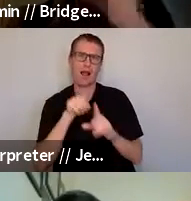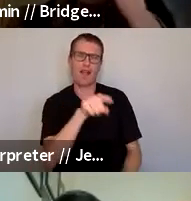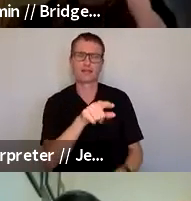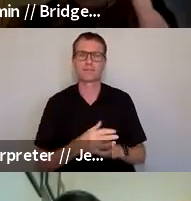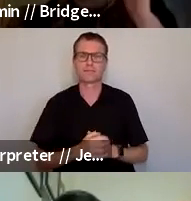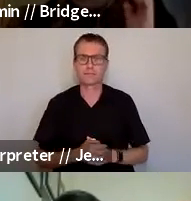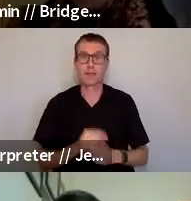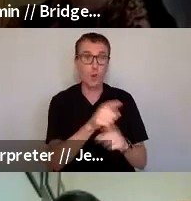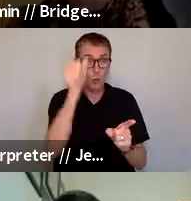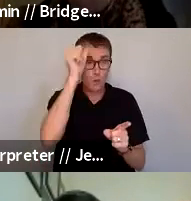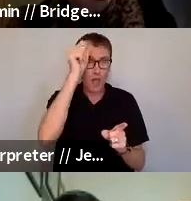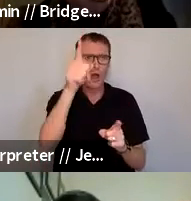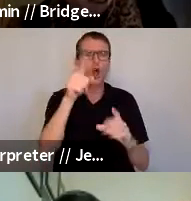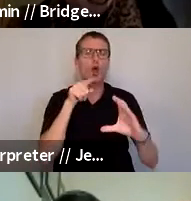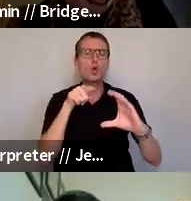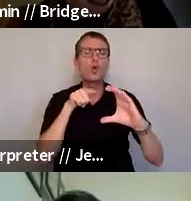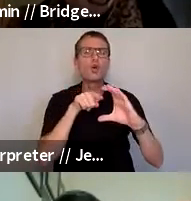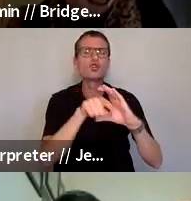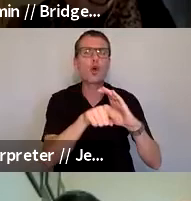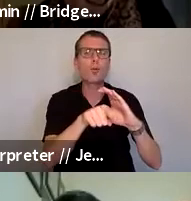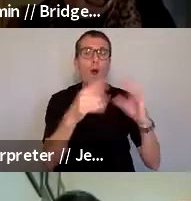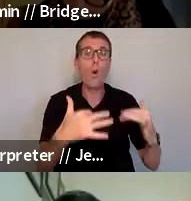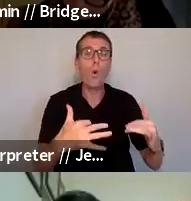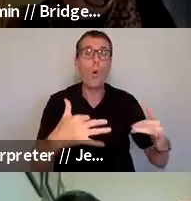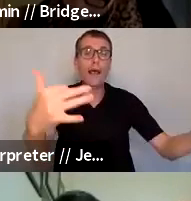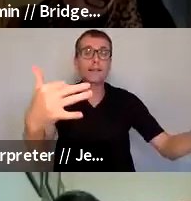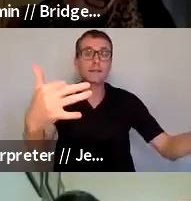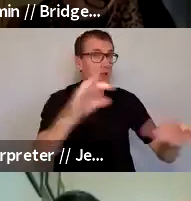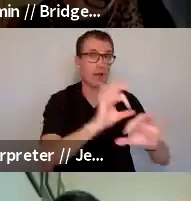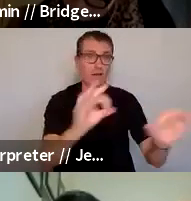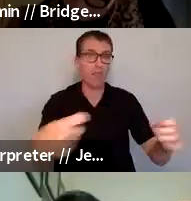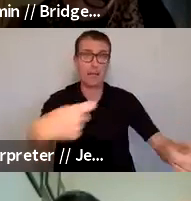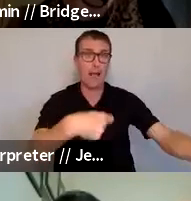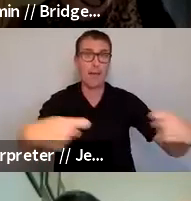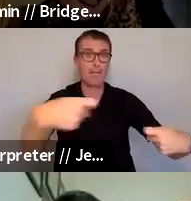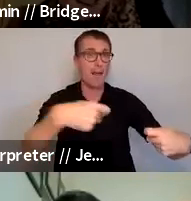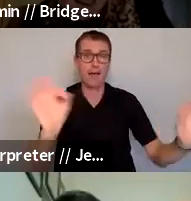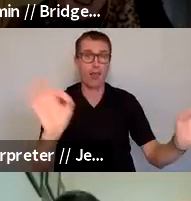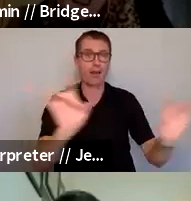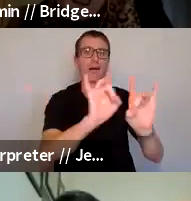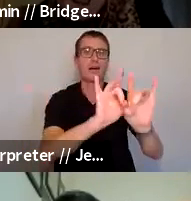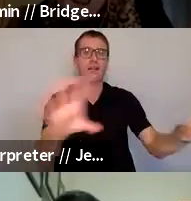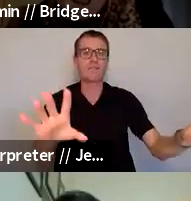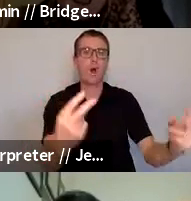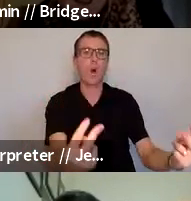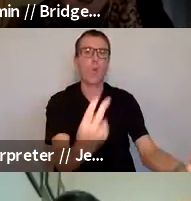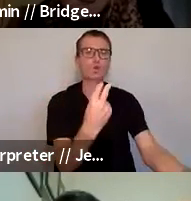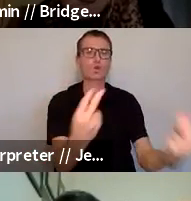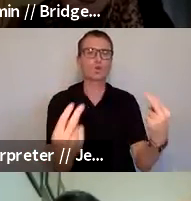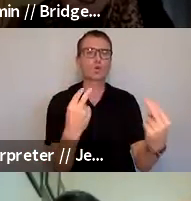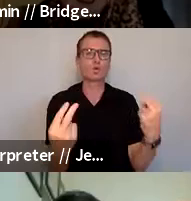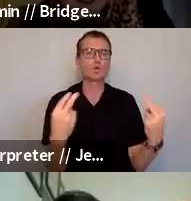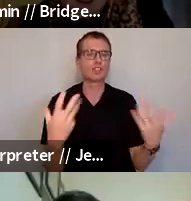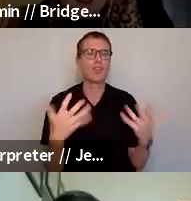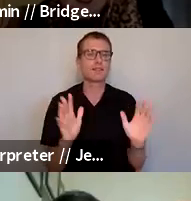pay to see things there. We can still make money via views on YouTube. It's a matter of driving the traffic there. It's always about driving